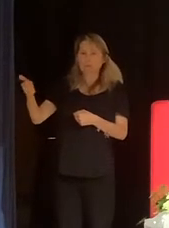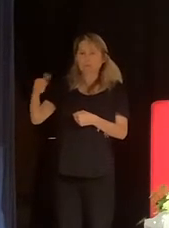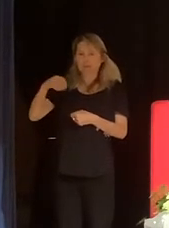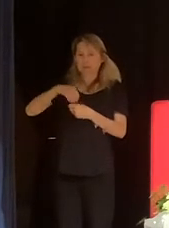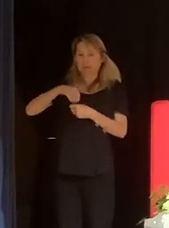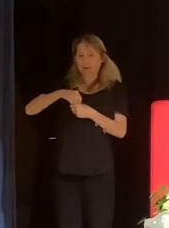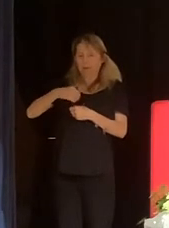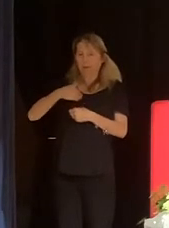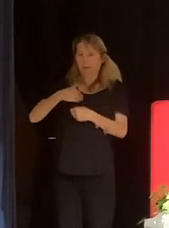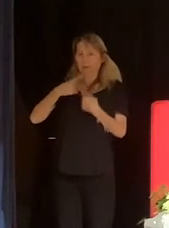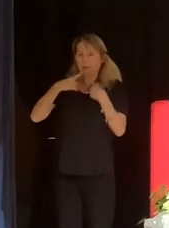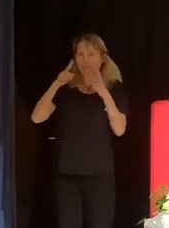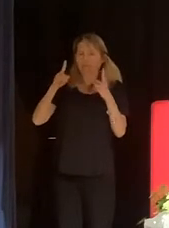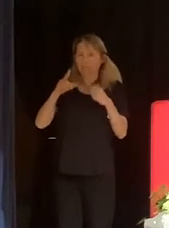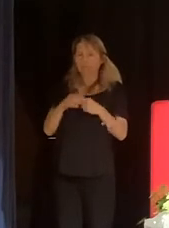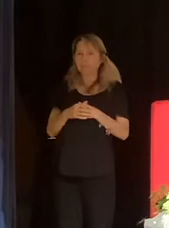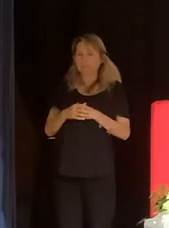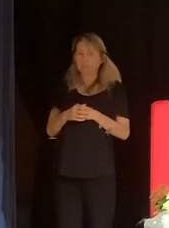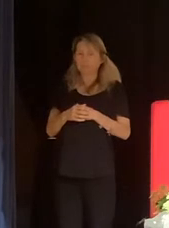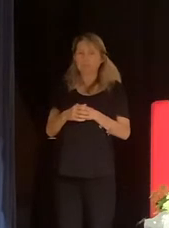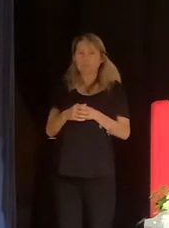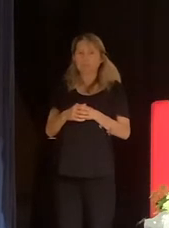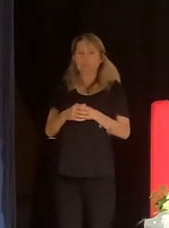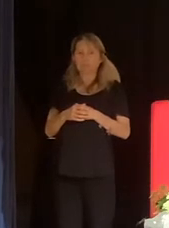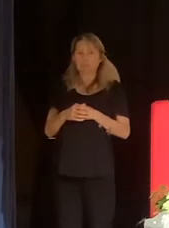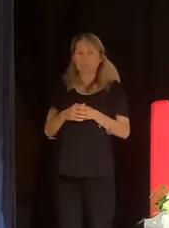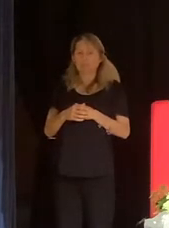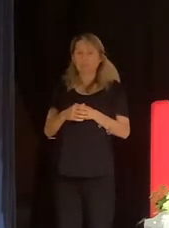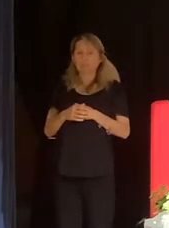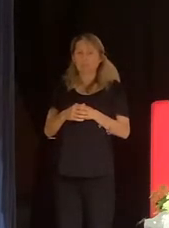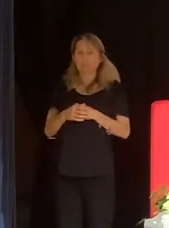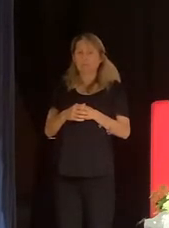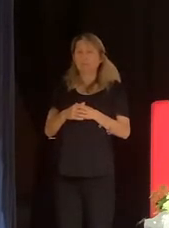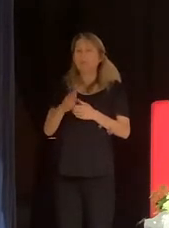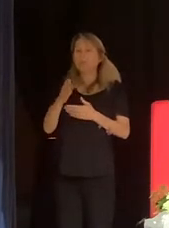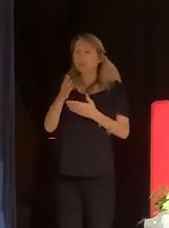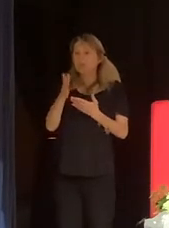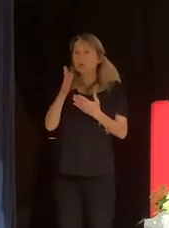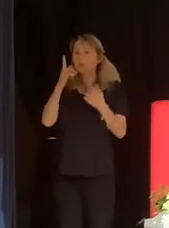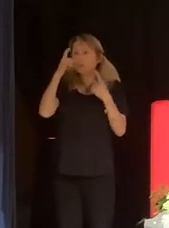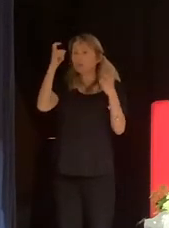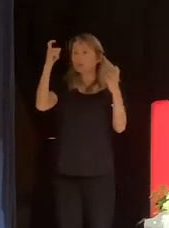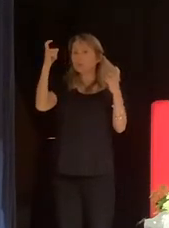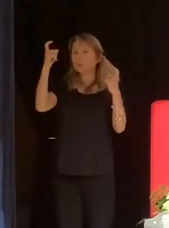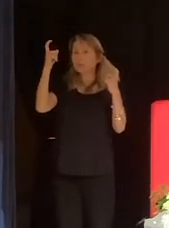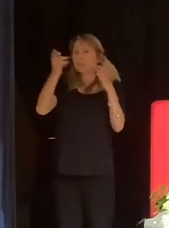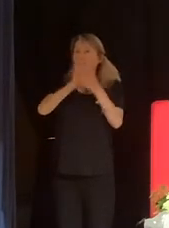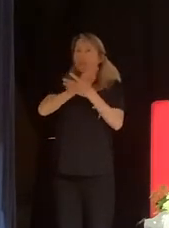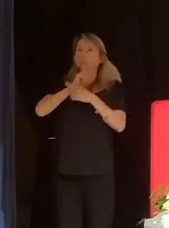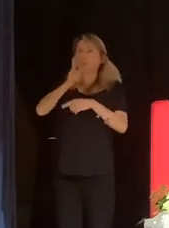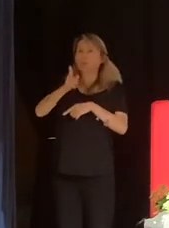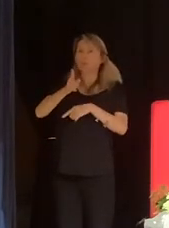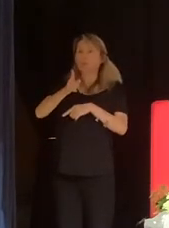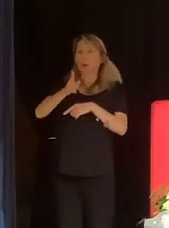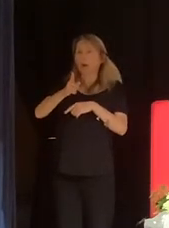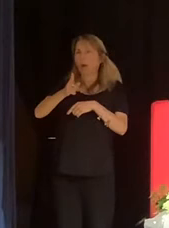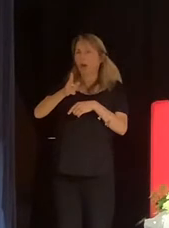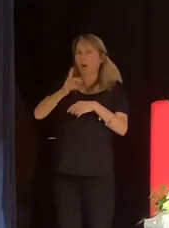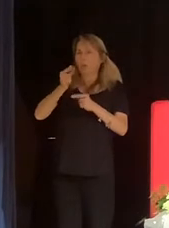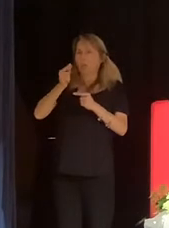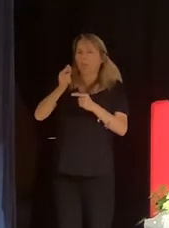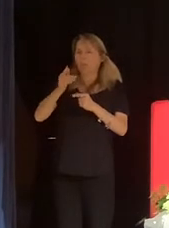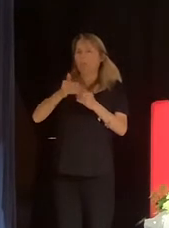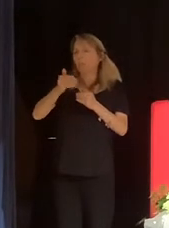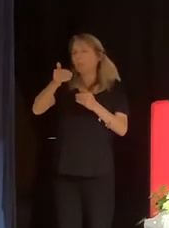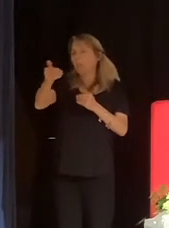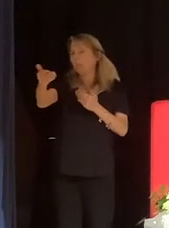you. It may be a while before some of your dreams come true, but take note